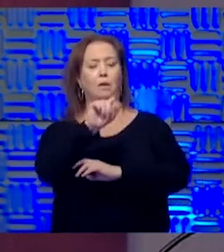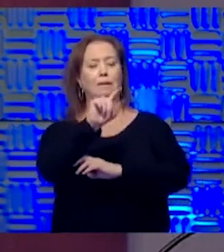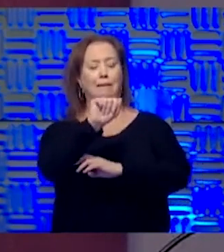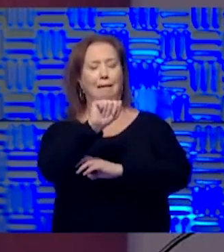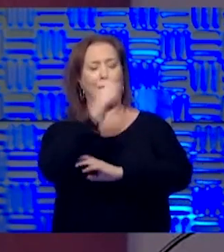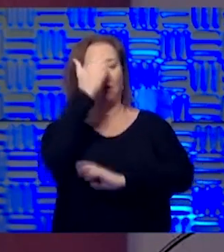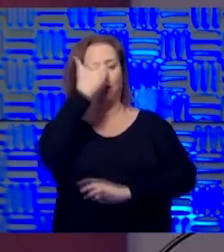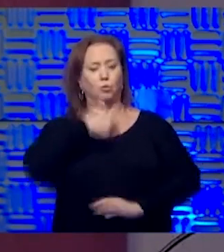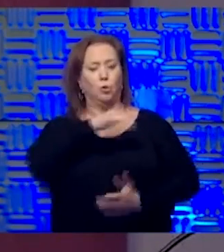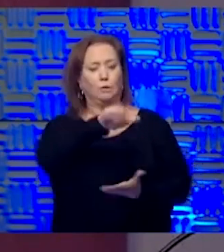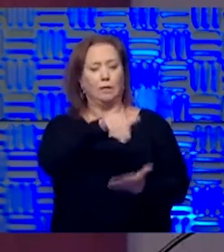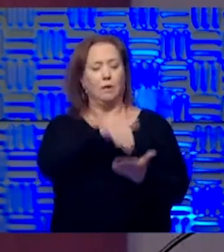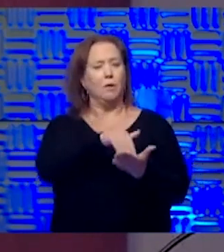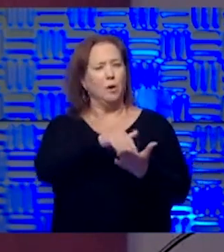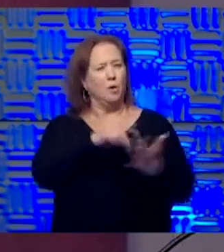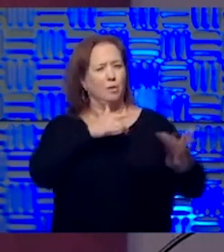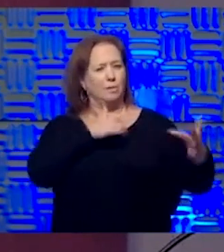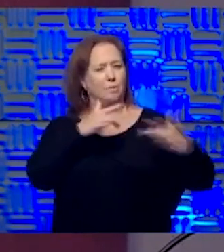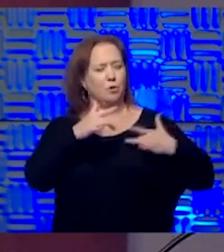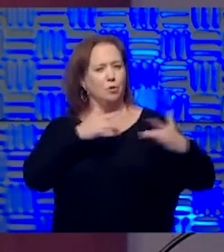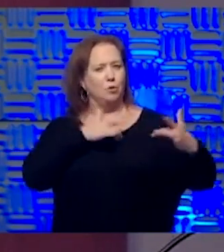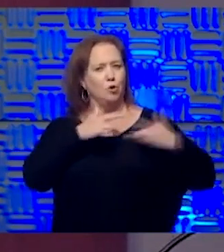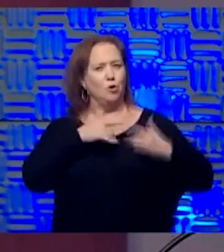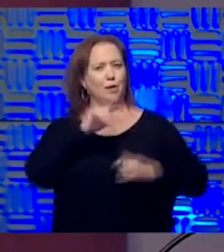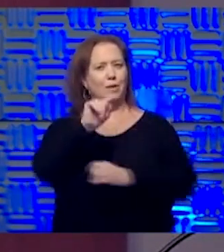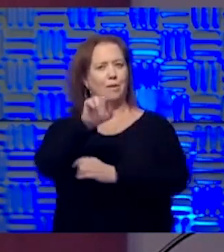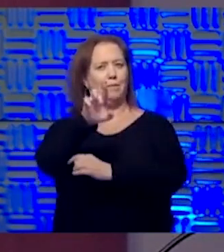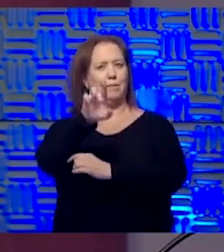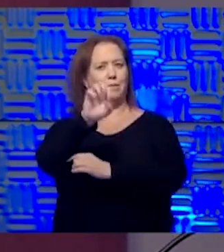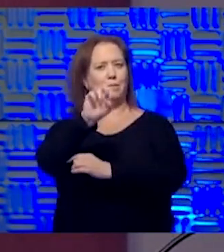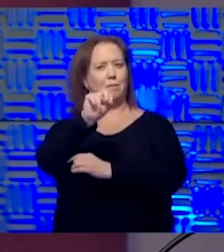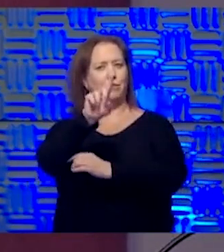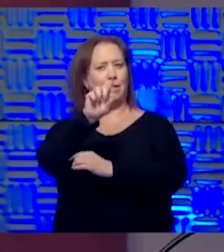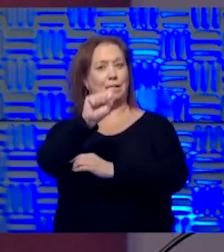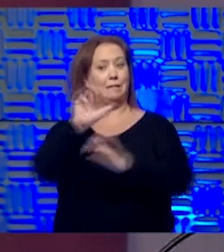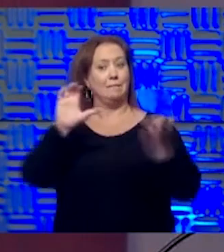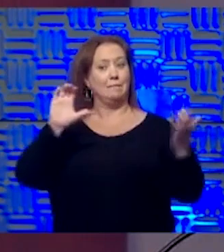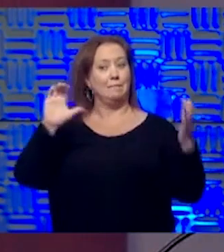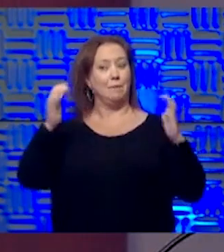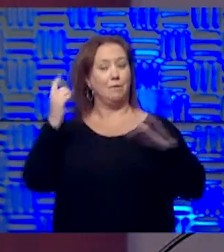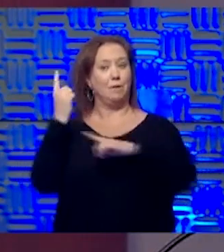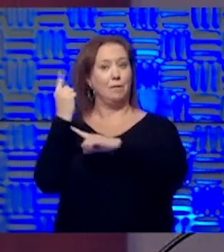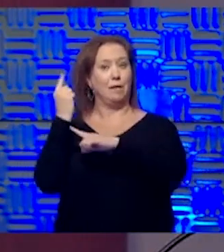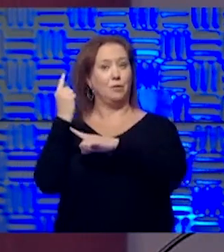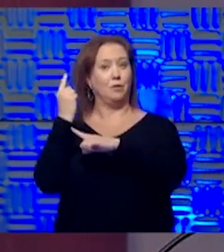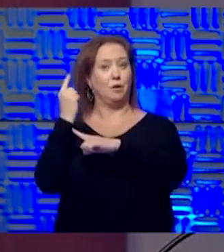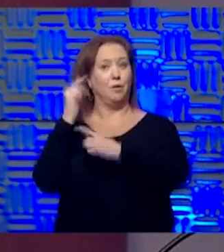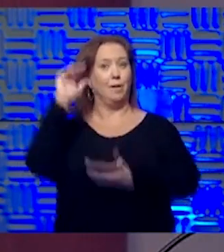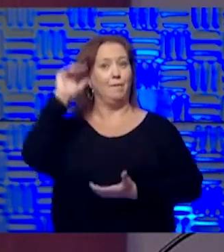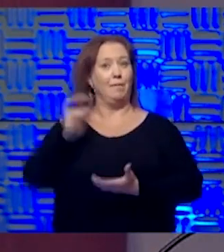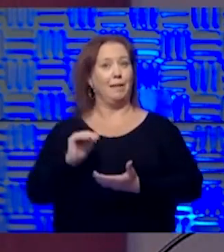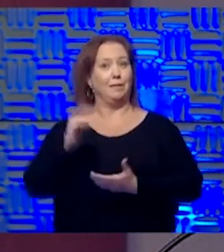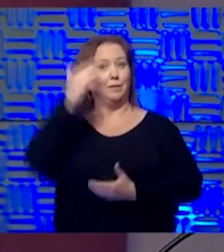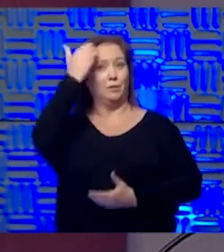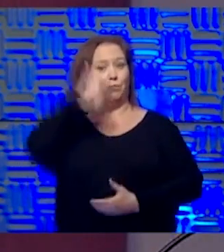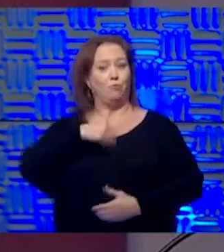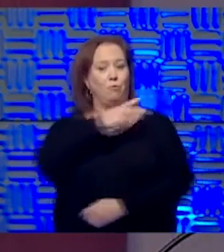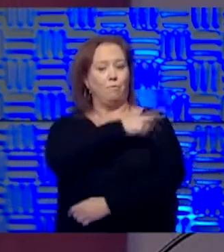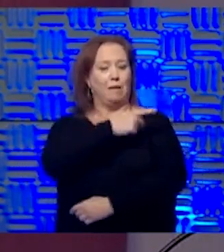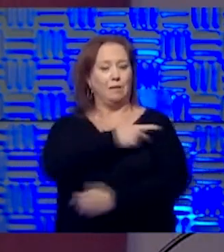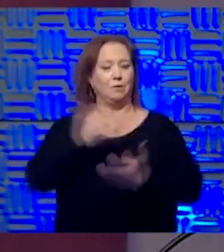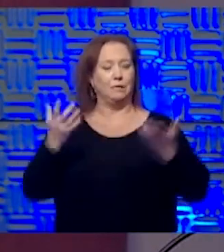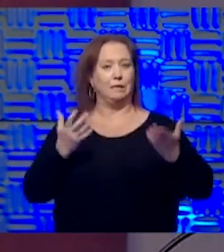center, and we've noticed some kind of concerning trends. One is that compared to last year, we have less ischemic stroke patients in the